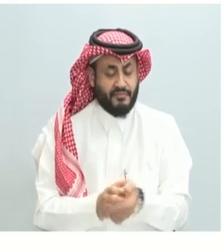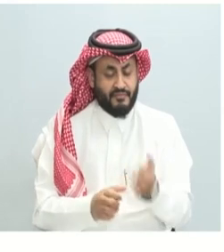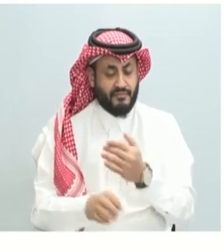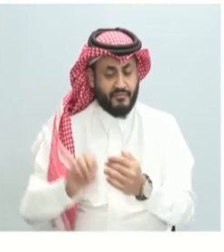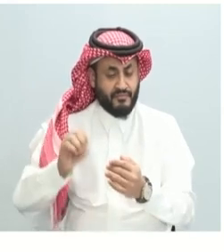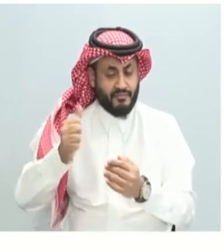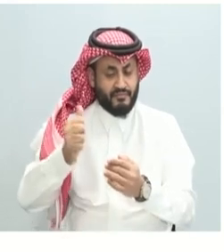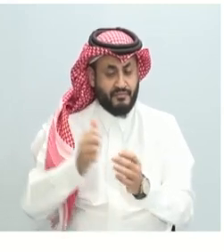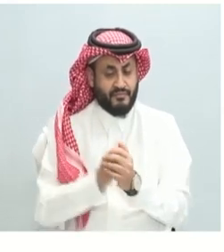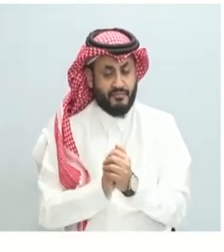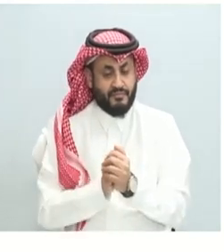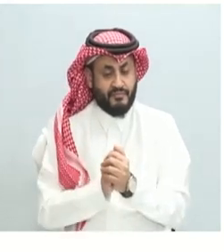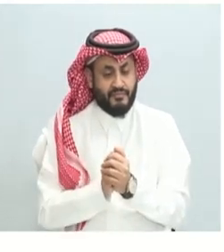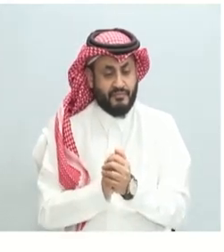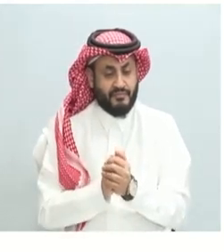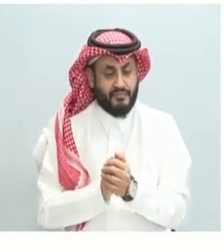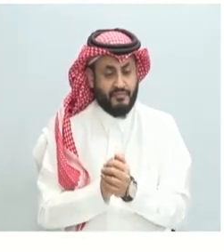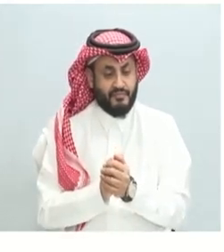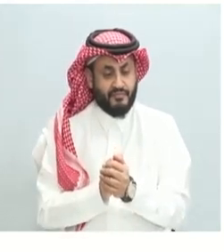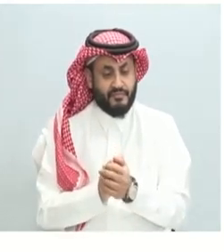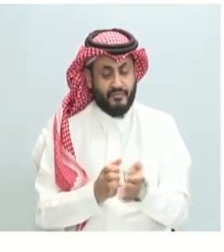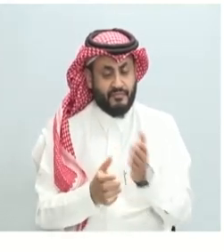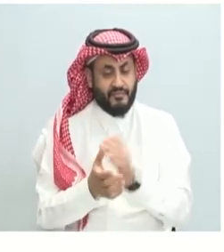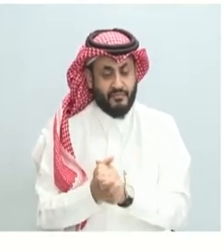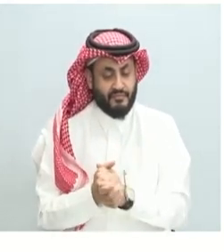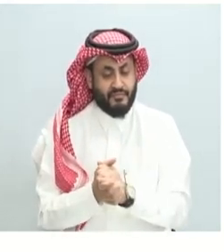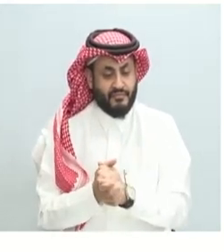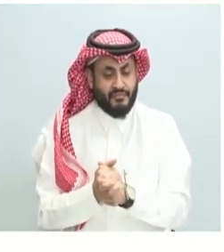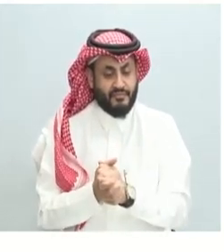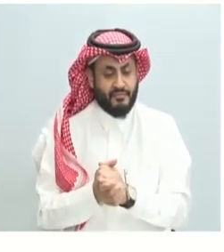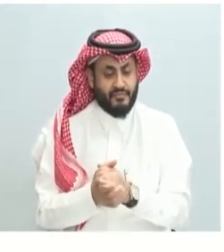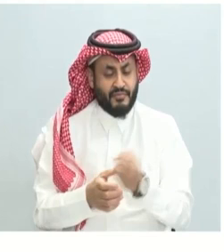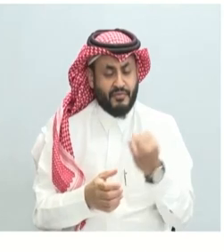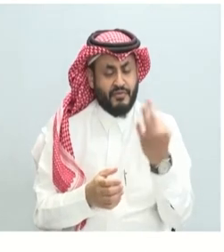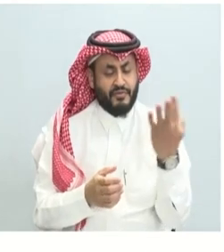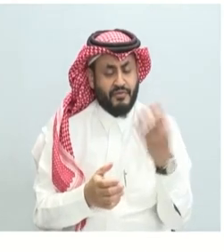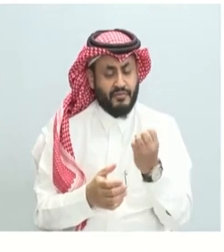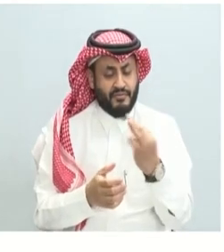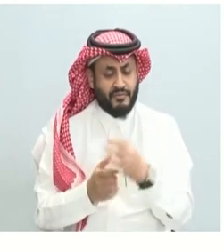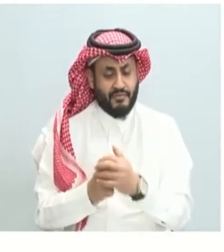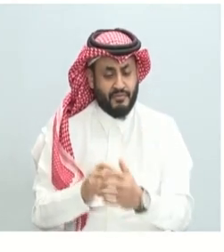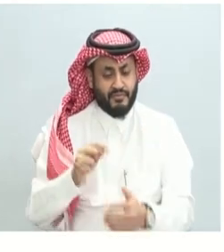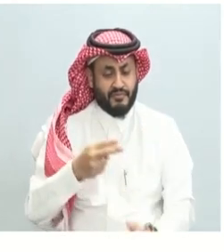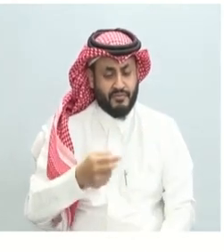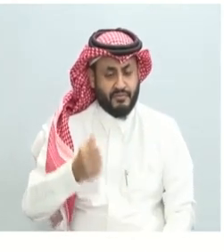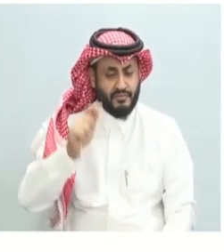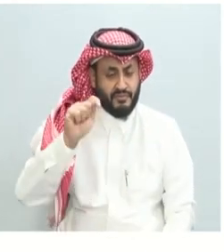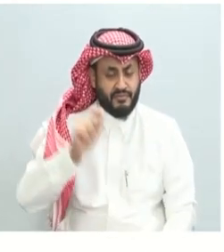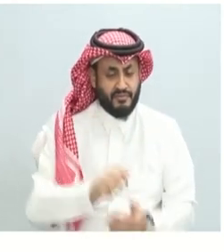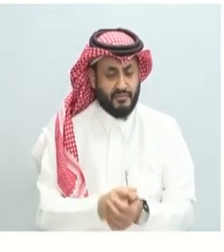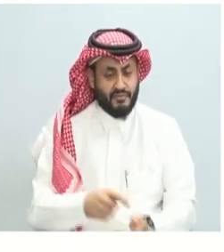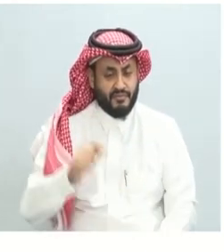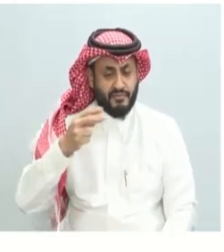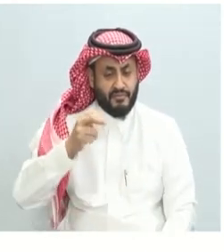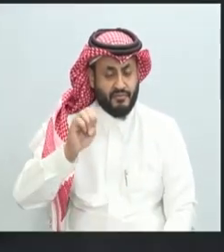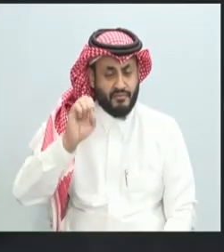E and EA. Also to use the irregular plurals and that or